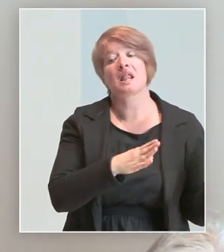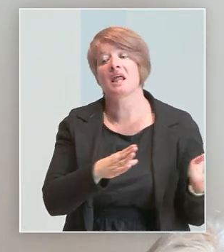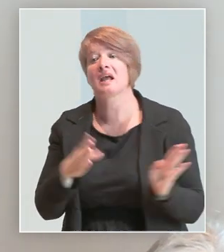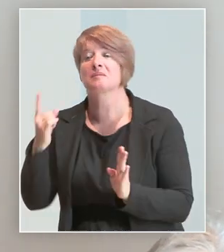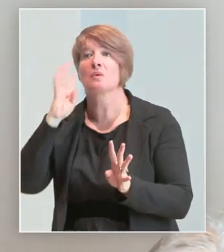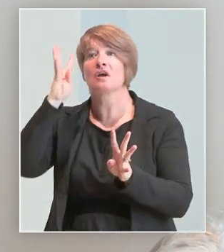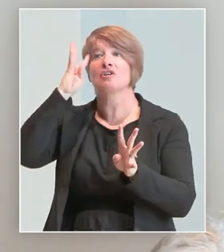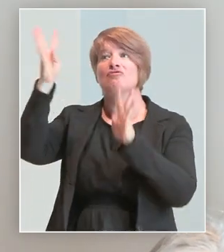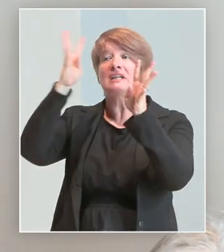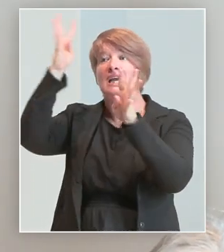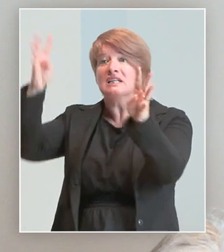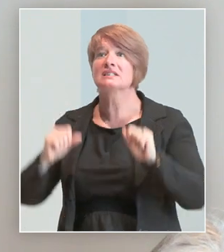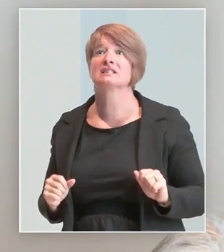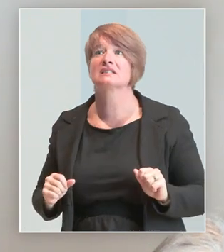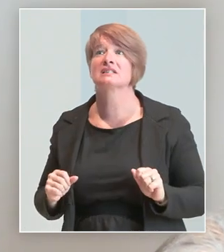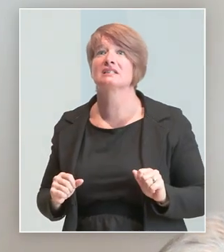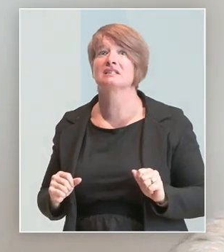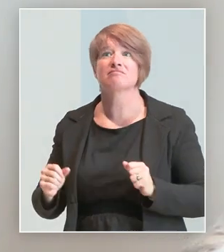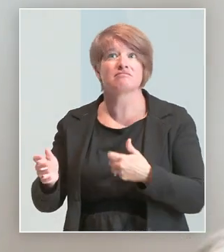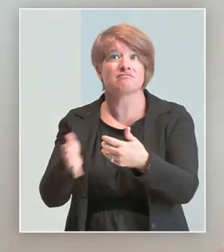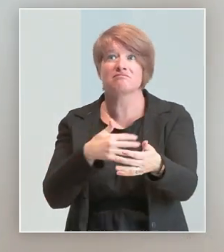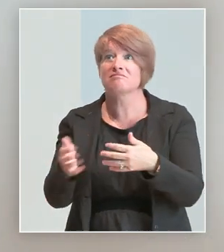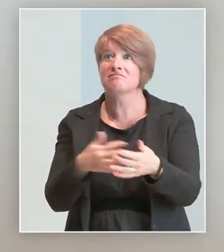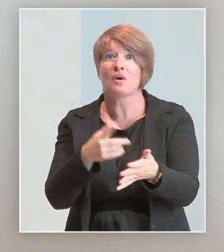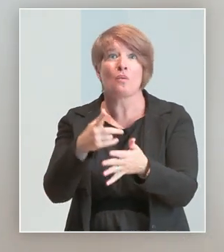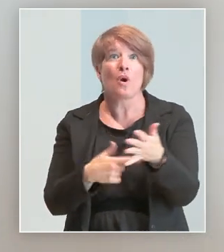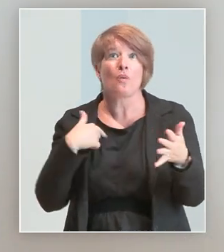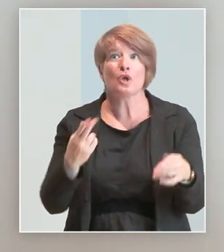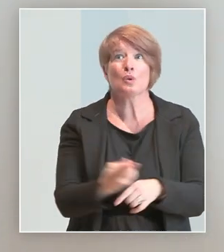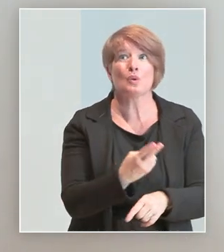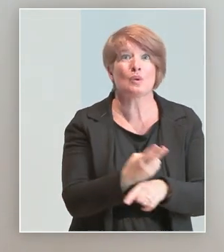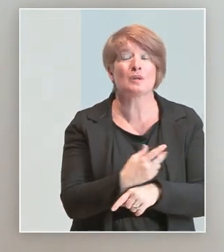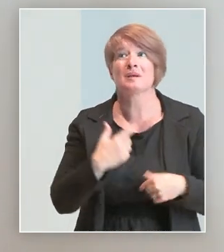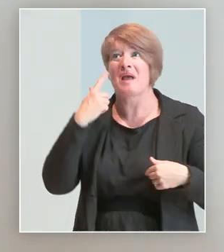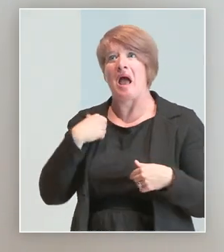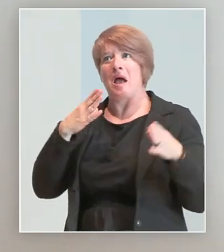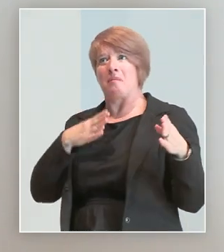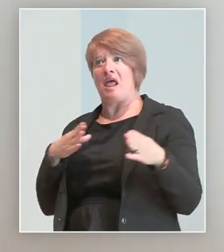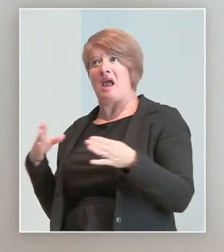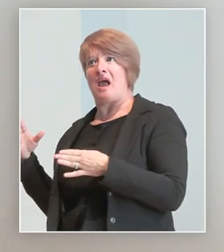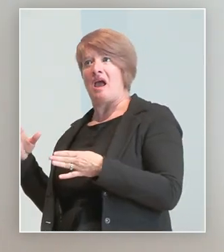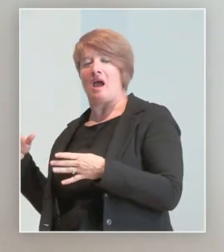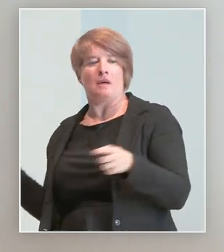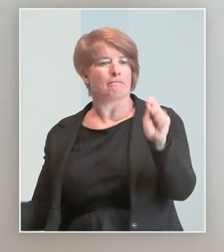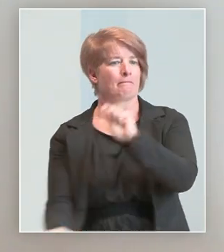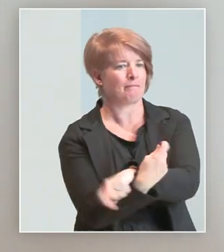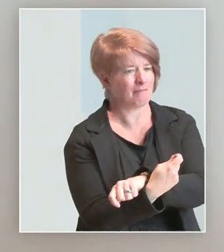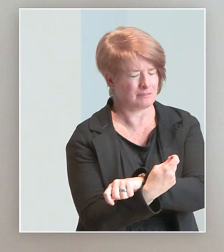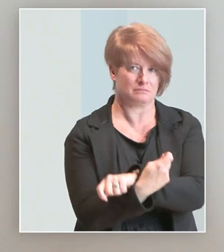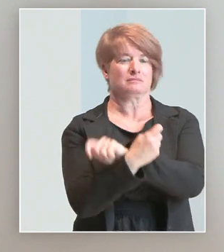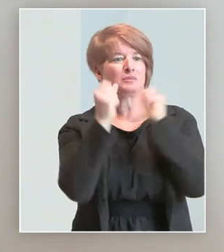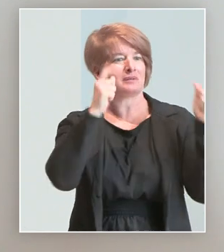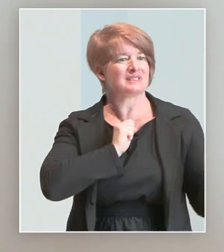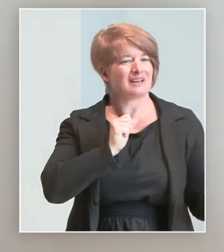create, and what surfaces is not what you're consciously planning. We love those surprises, right?